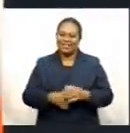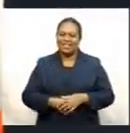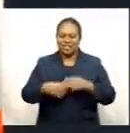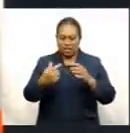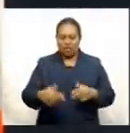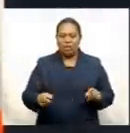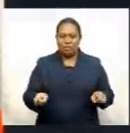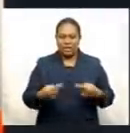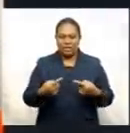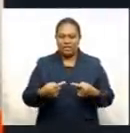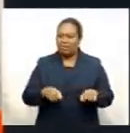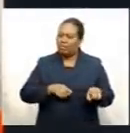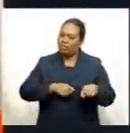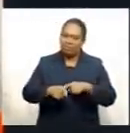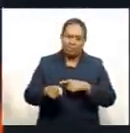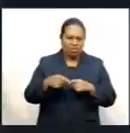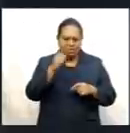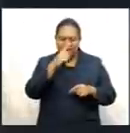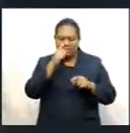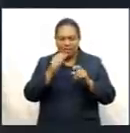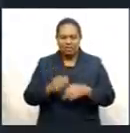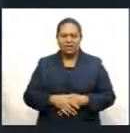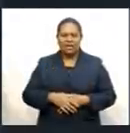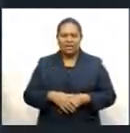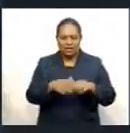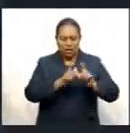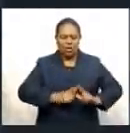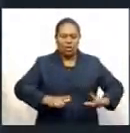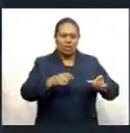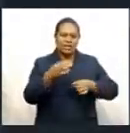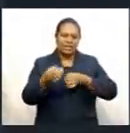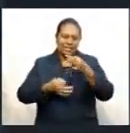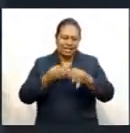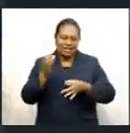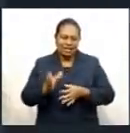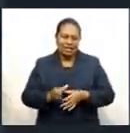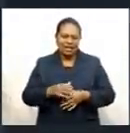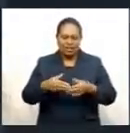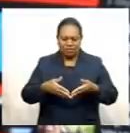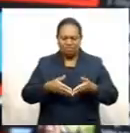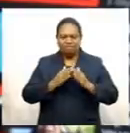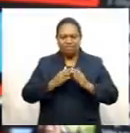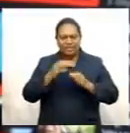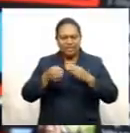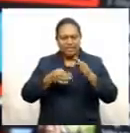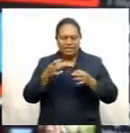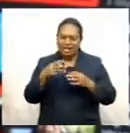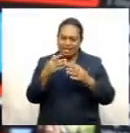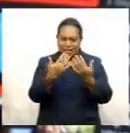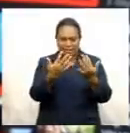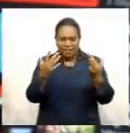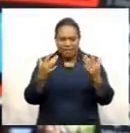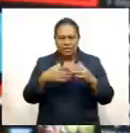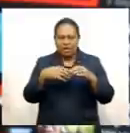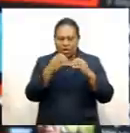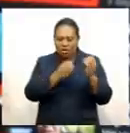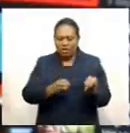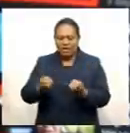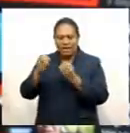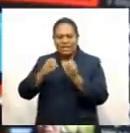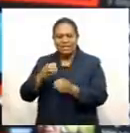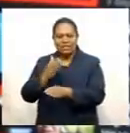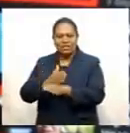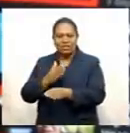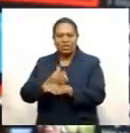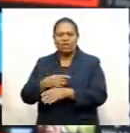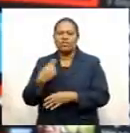has generated a lot of attention from other local artists, established singers, and the public, as organizers now work on deciding